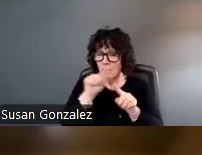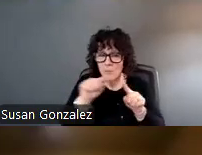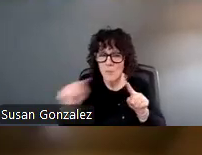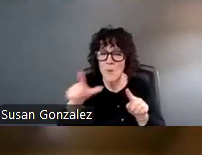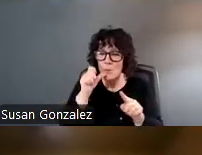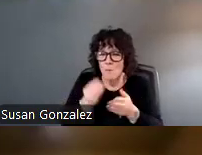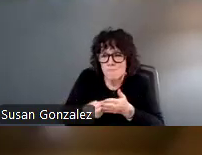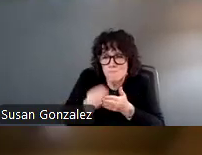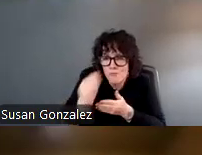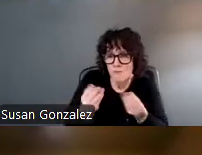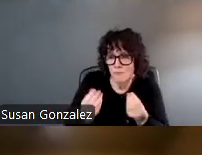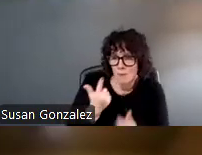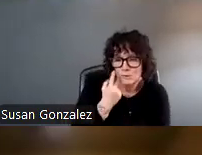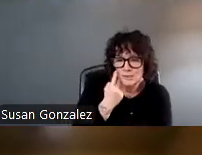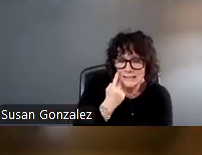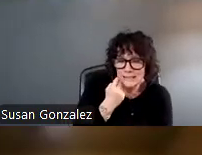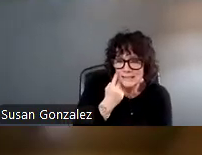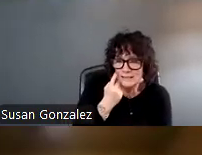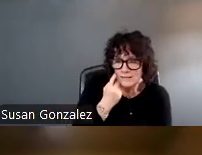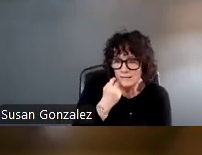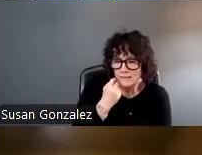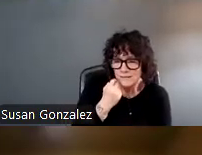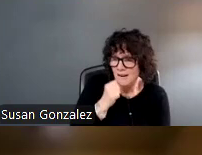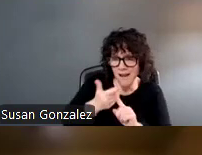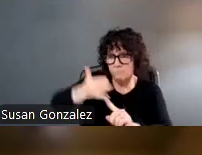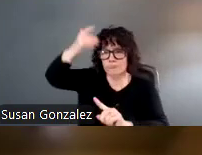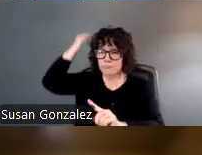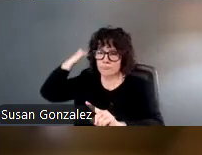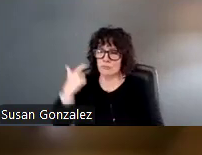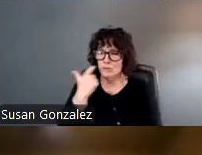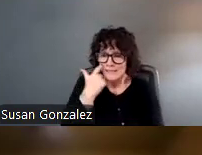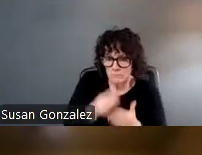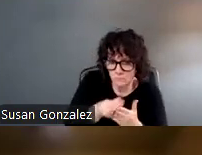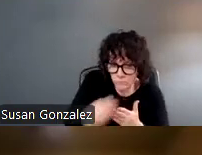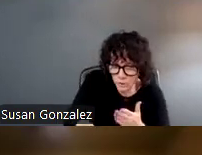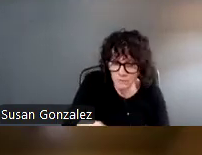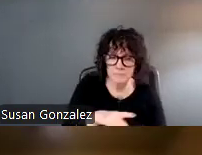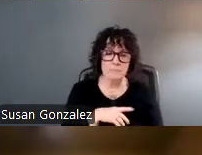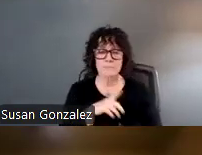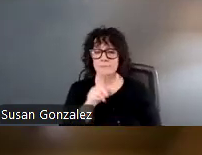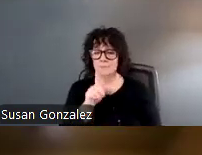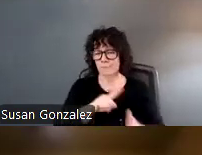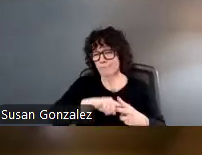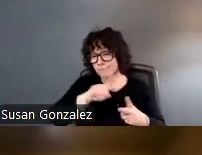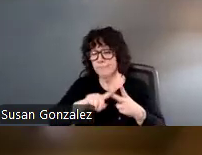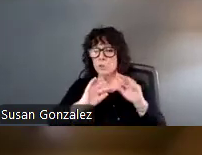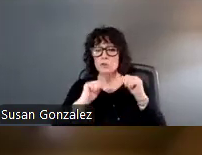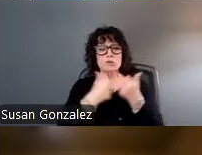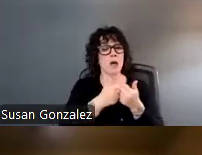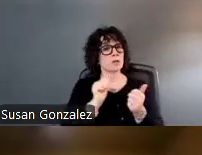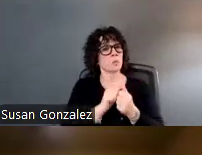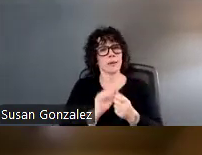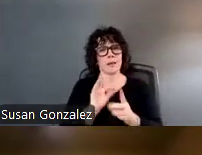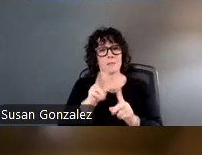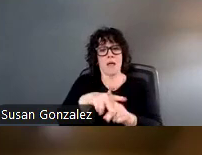the system works when we value a property. We value property on what's called the lien date, and the lien date is